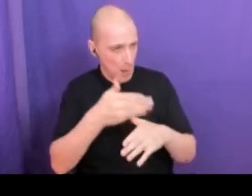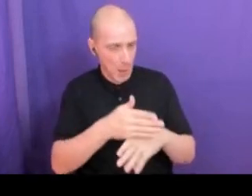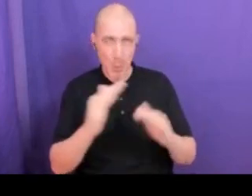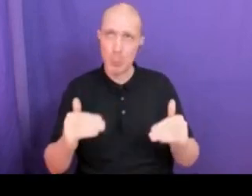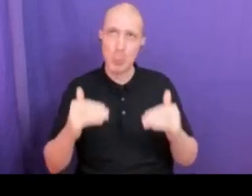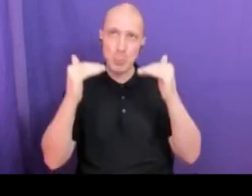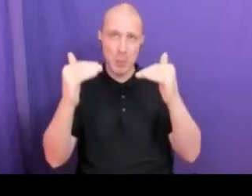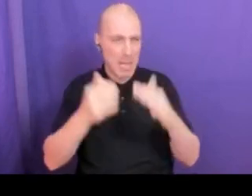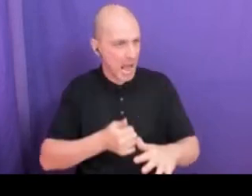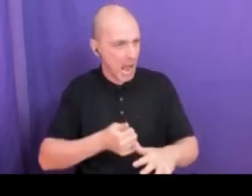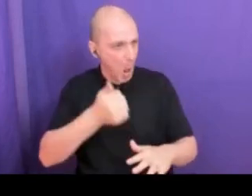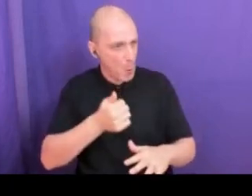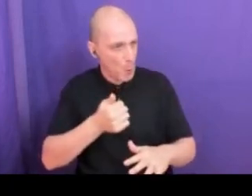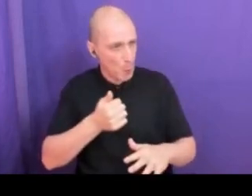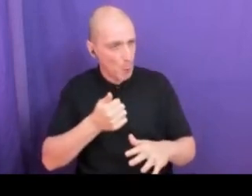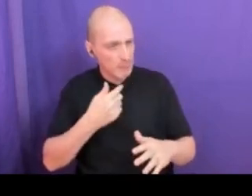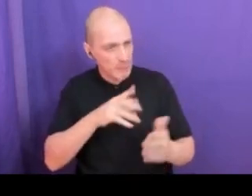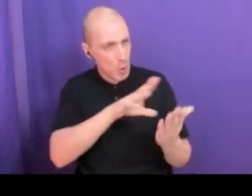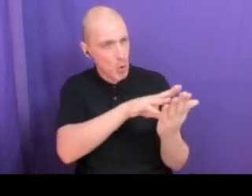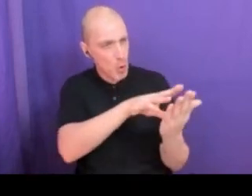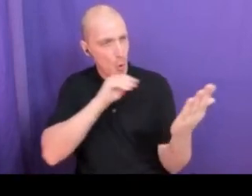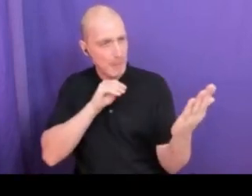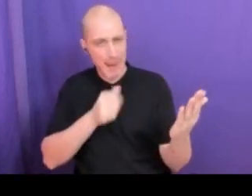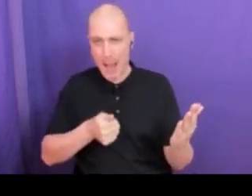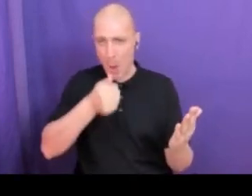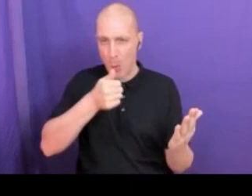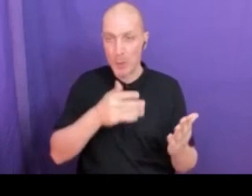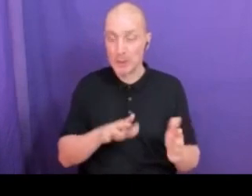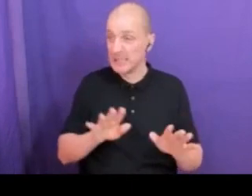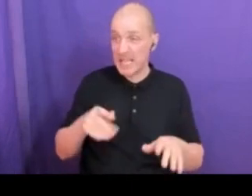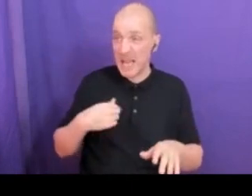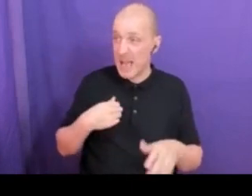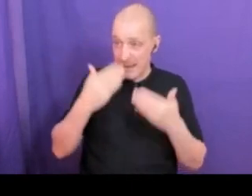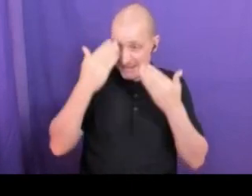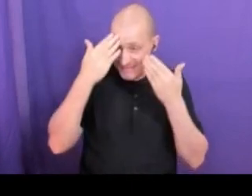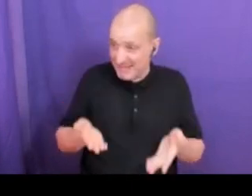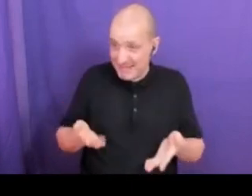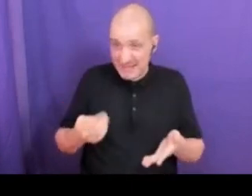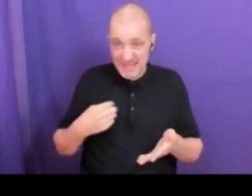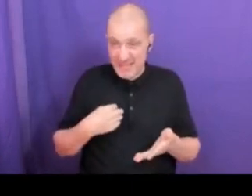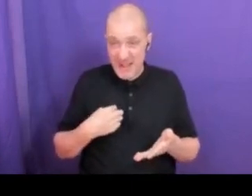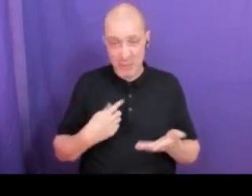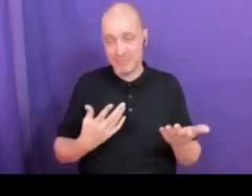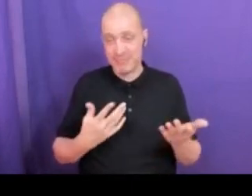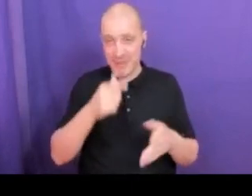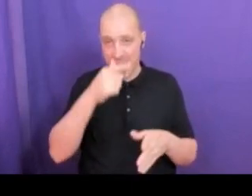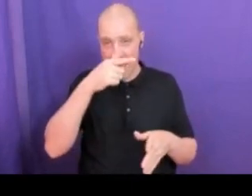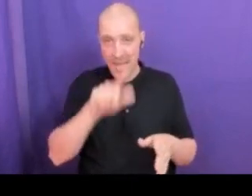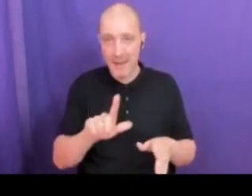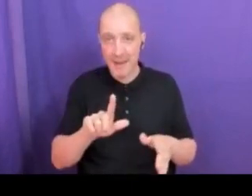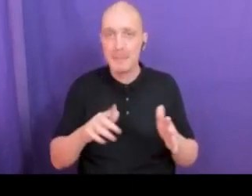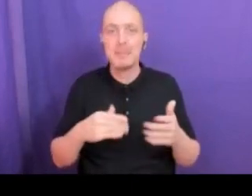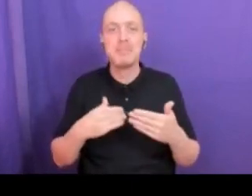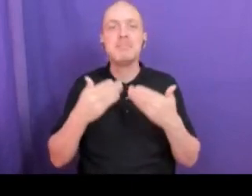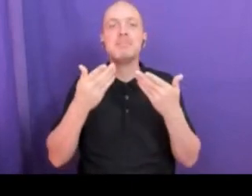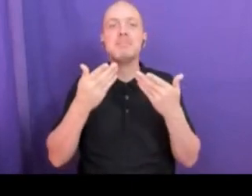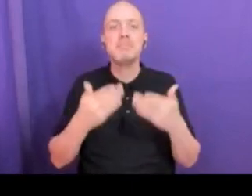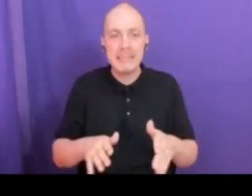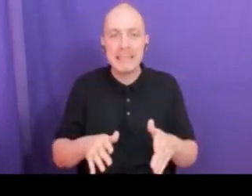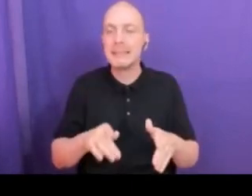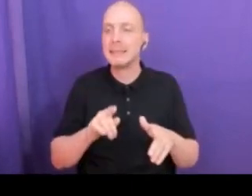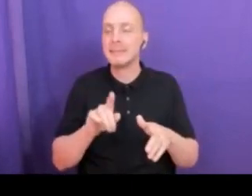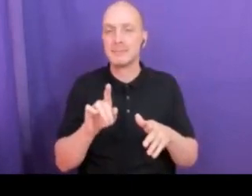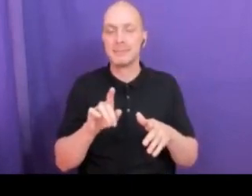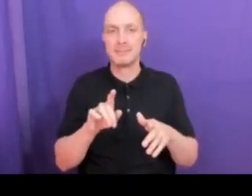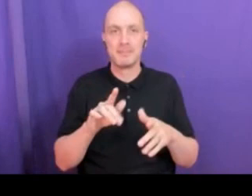no idea how that happened. We just got really extremely lucky. I tried to word, when we were recruiting clinics